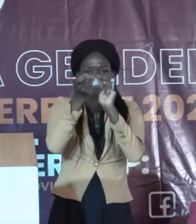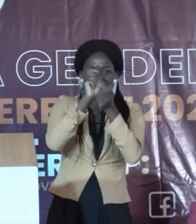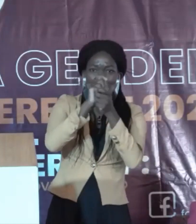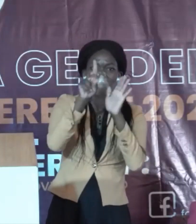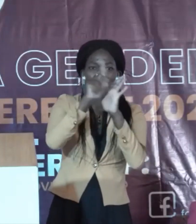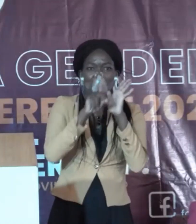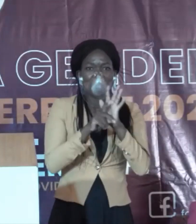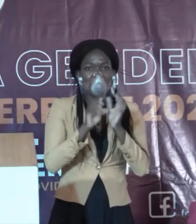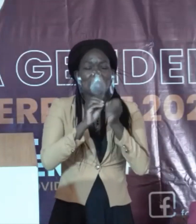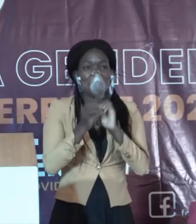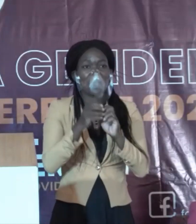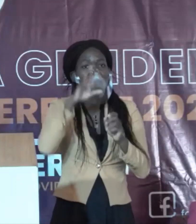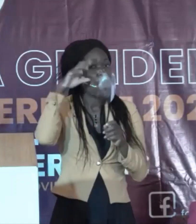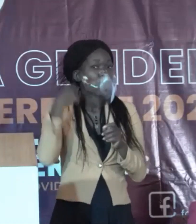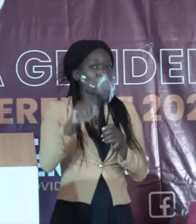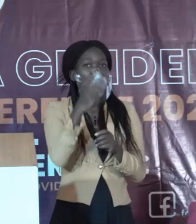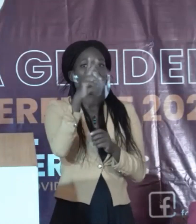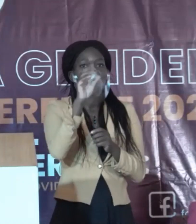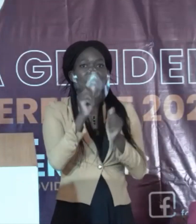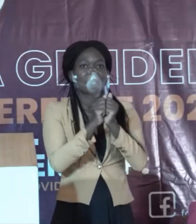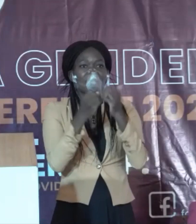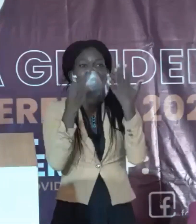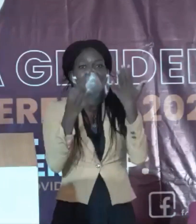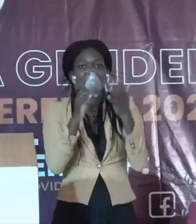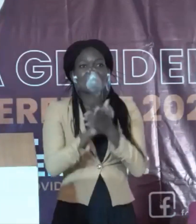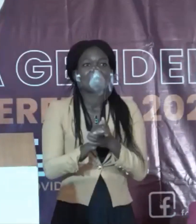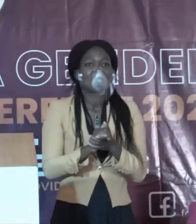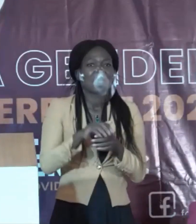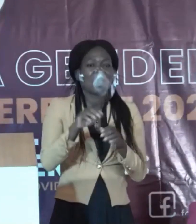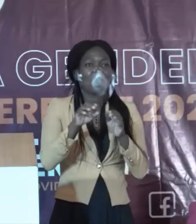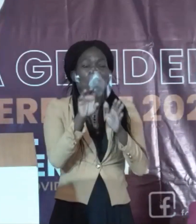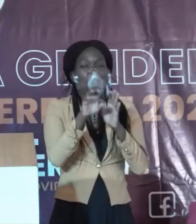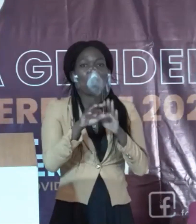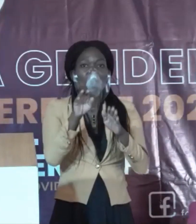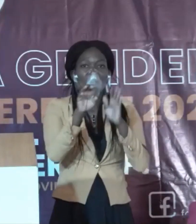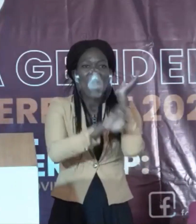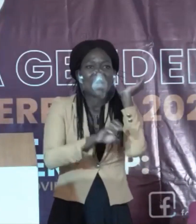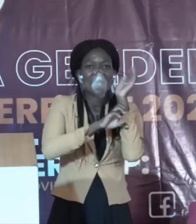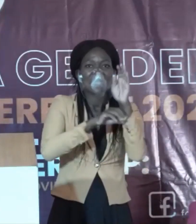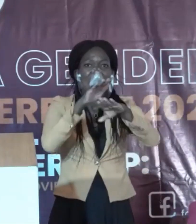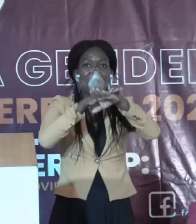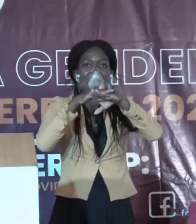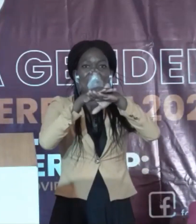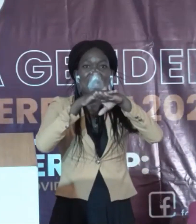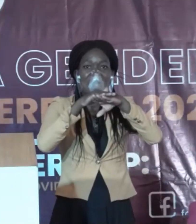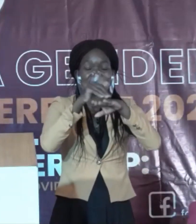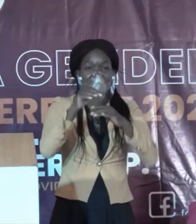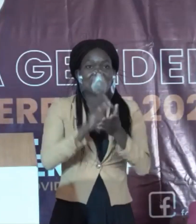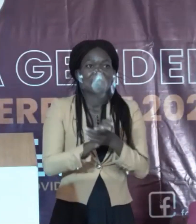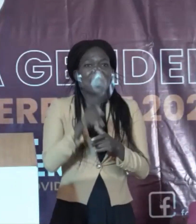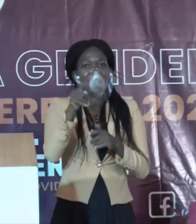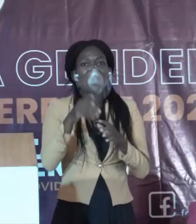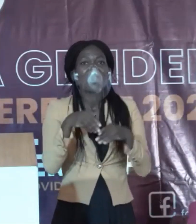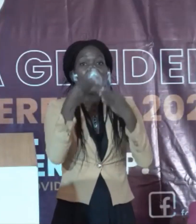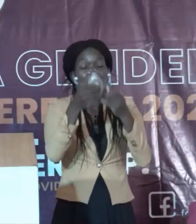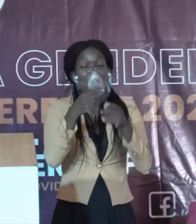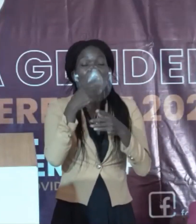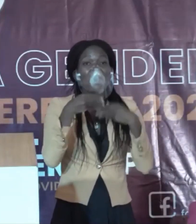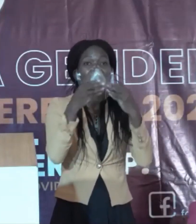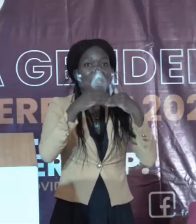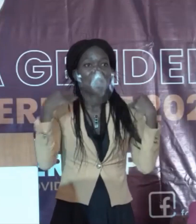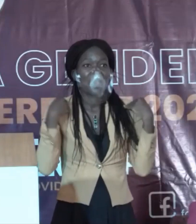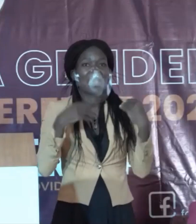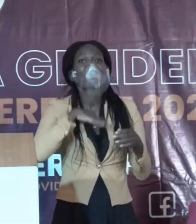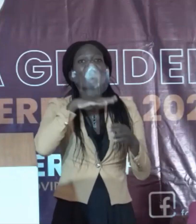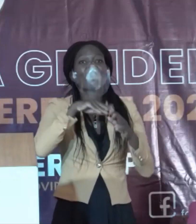October 2016 in Antananarivo in Madagascar, advocating for equal and full participation of women